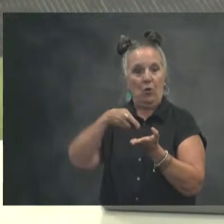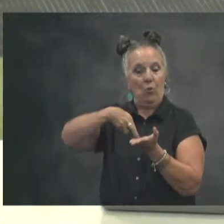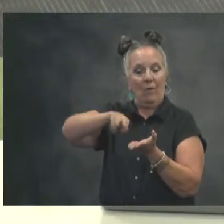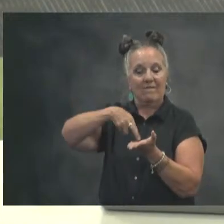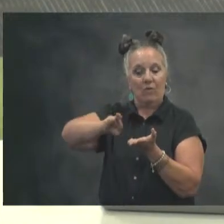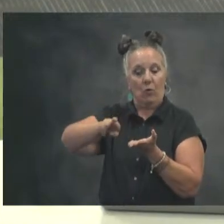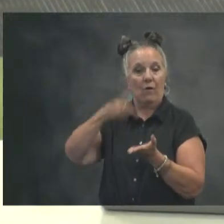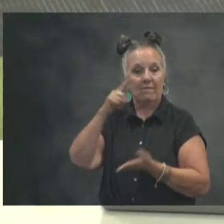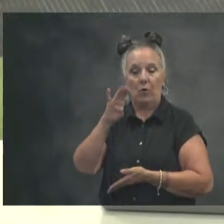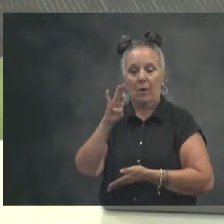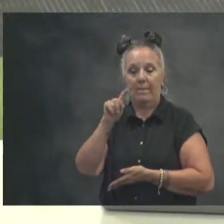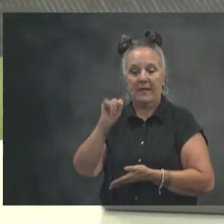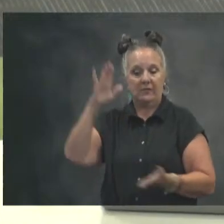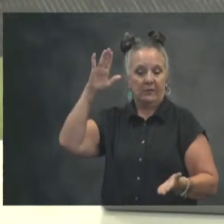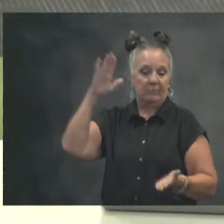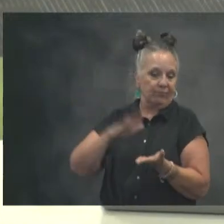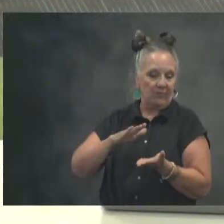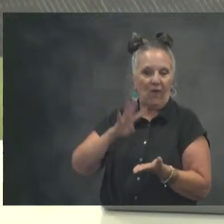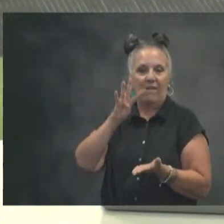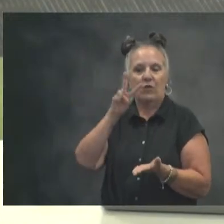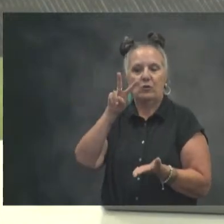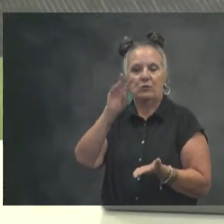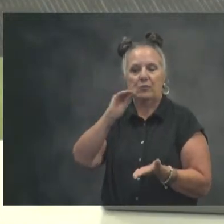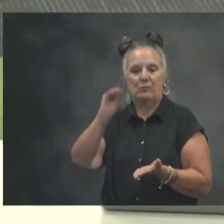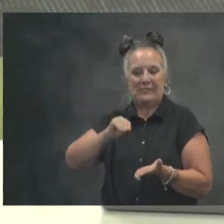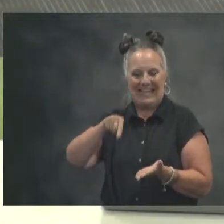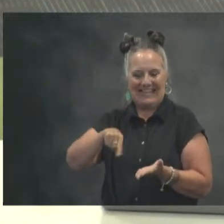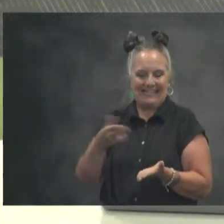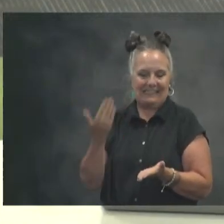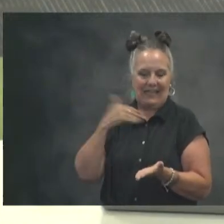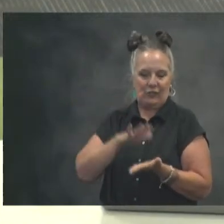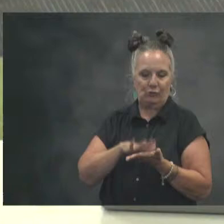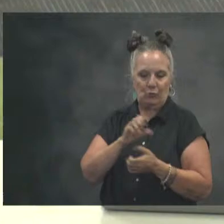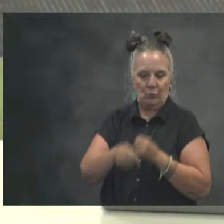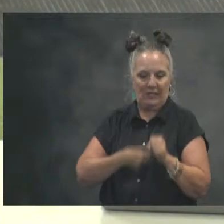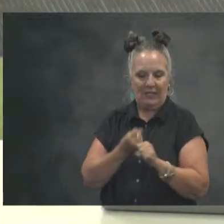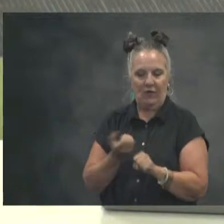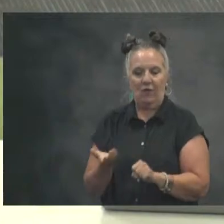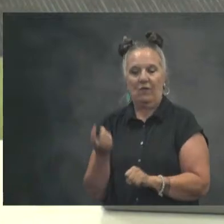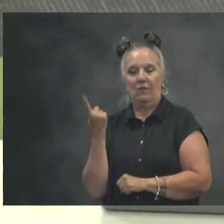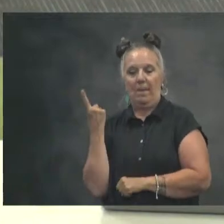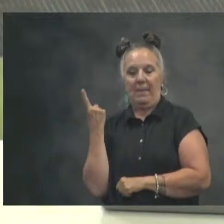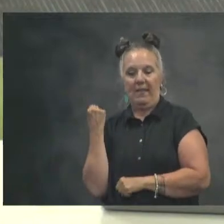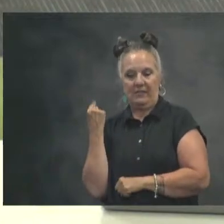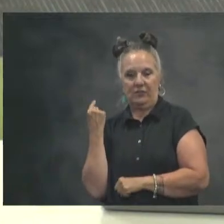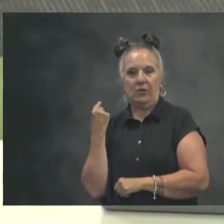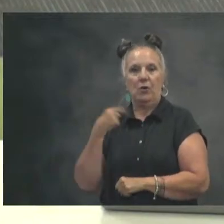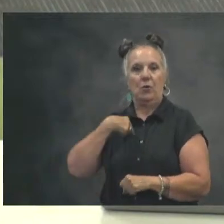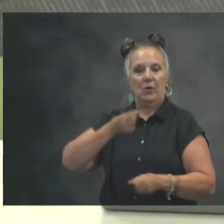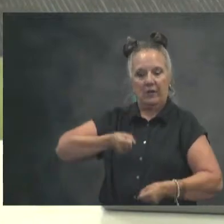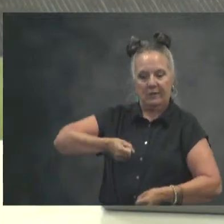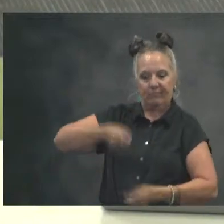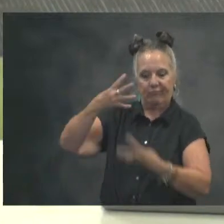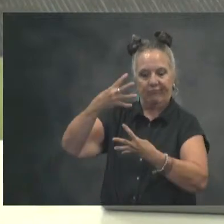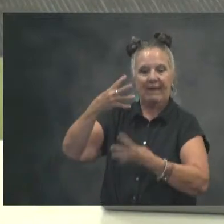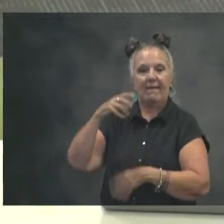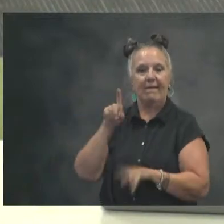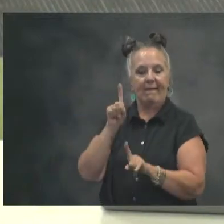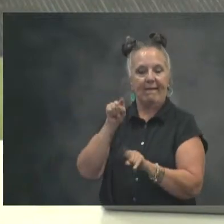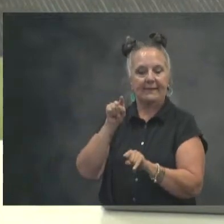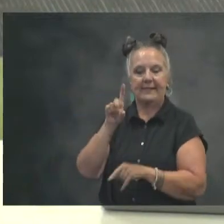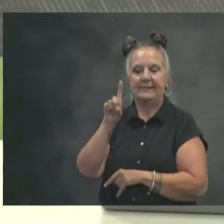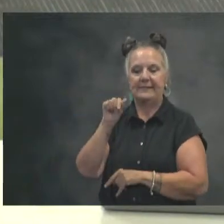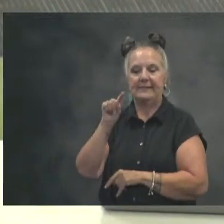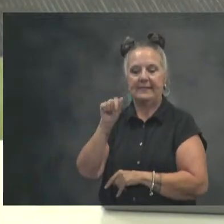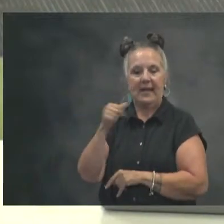for Bester is down 42% this last school year from the previous year. And we could pull their attendance data is up. I remember I've been